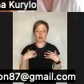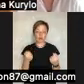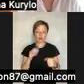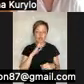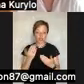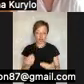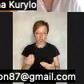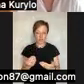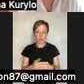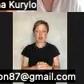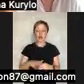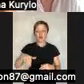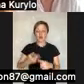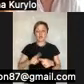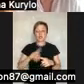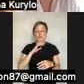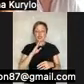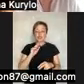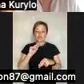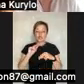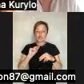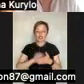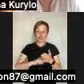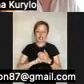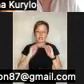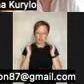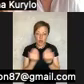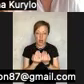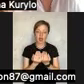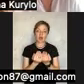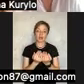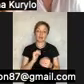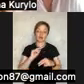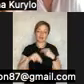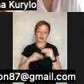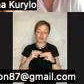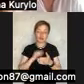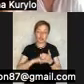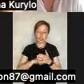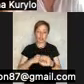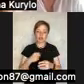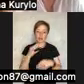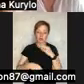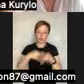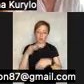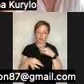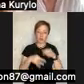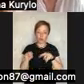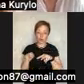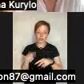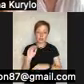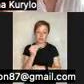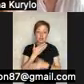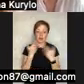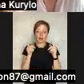-old child or 12-year-old child these are two different children and it affects the women's health and then later uh